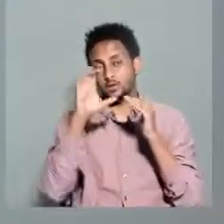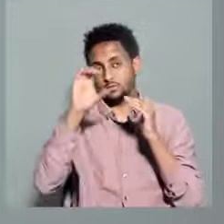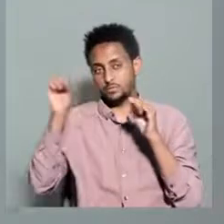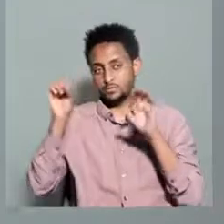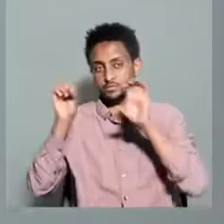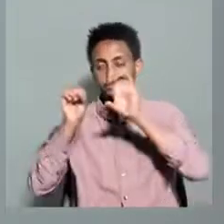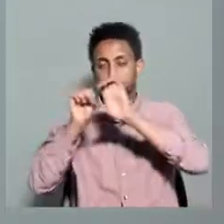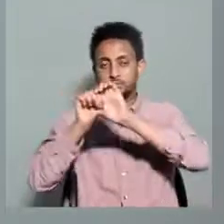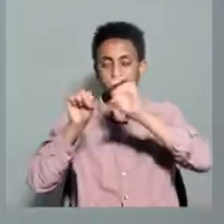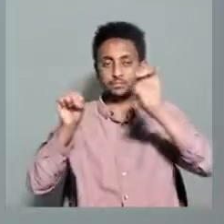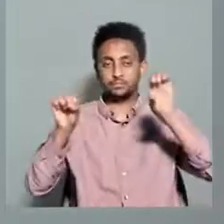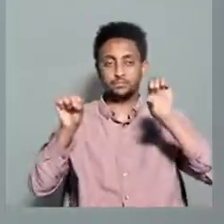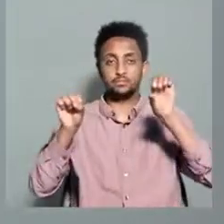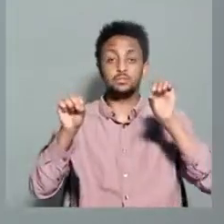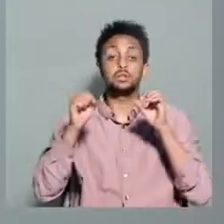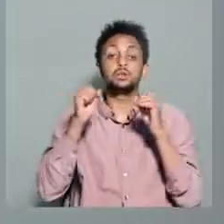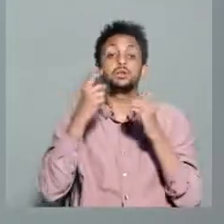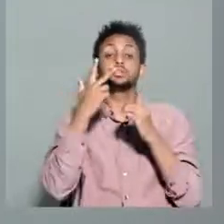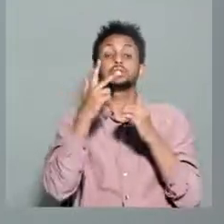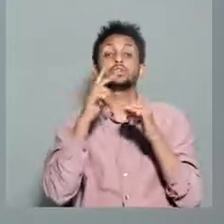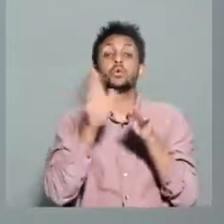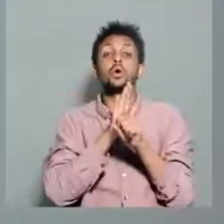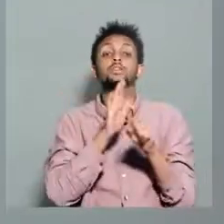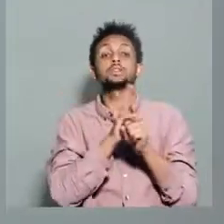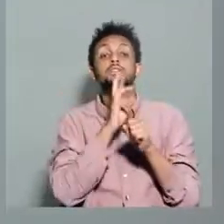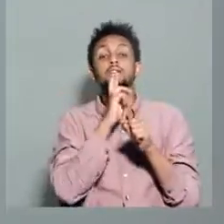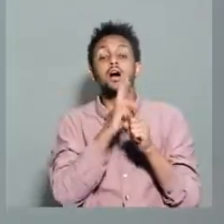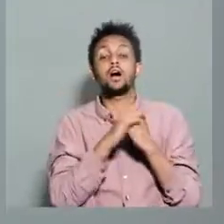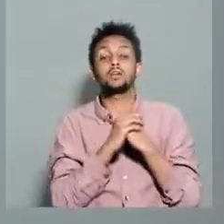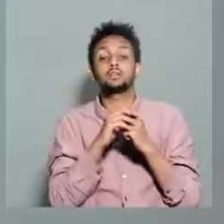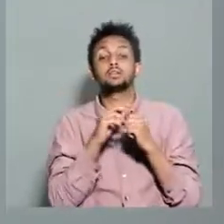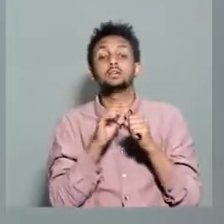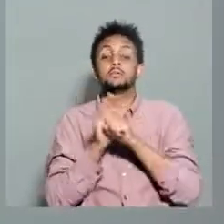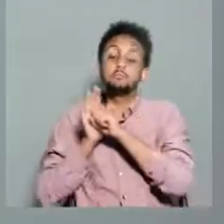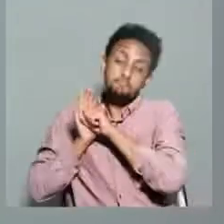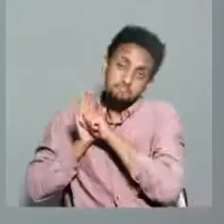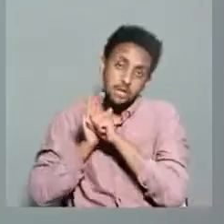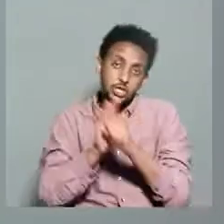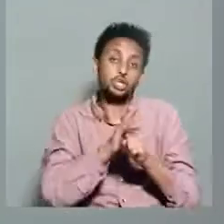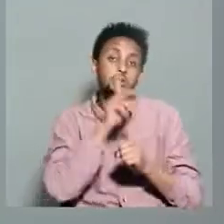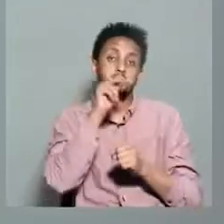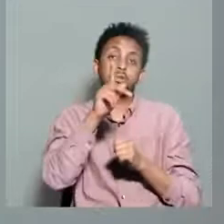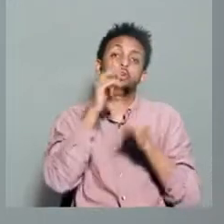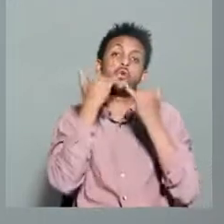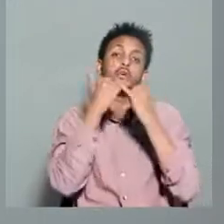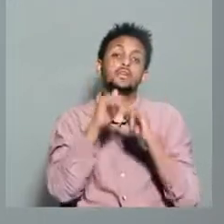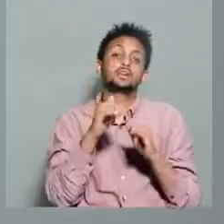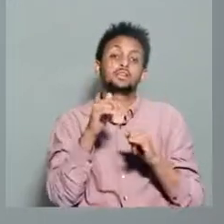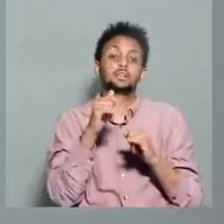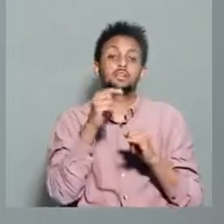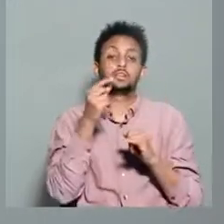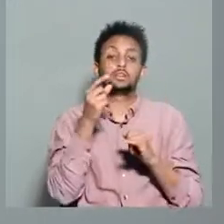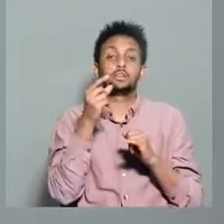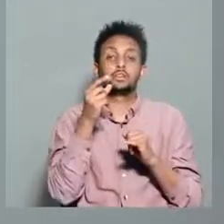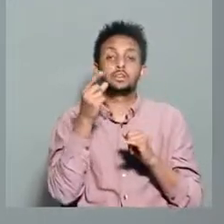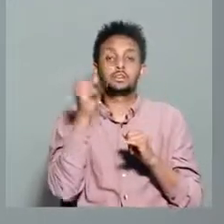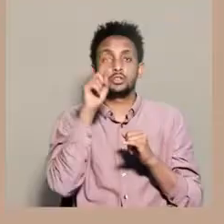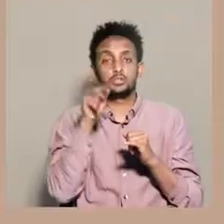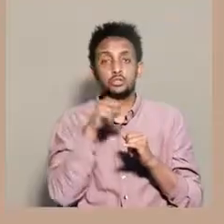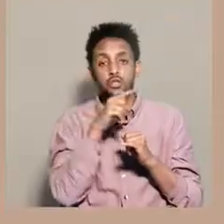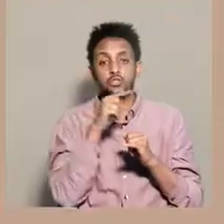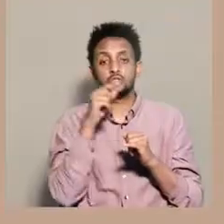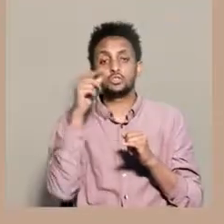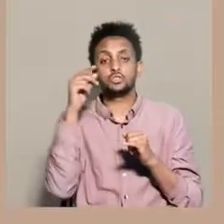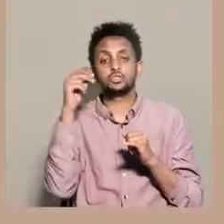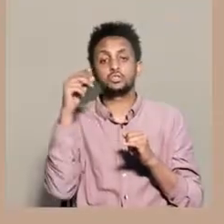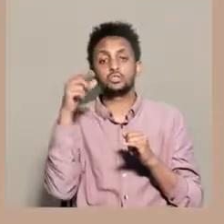What are those three quantities? Well, the three quantities are the pressure P over rho g at section